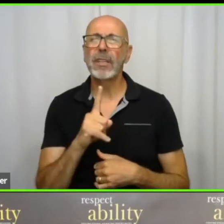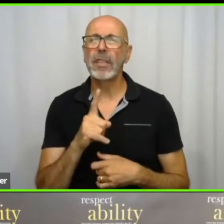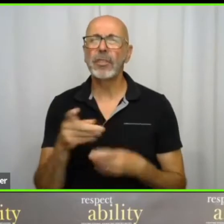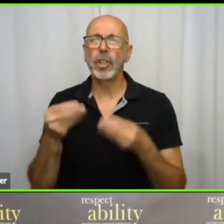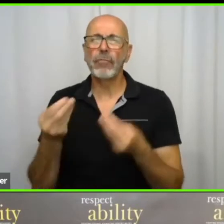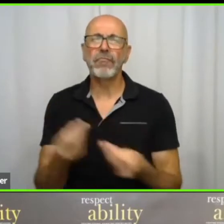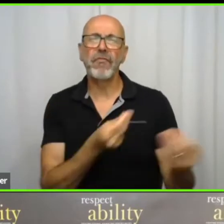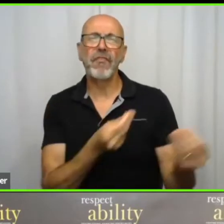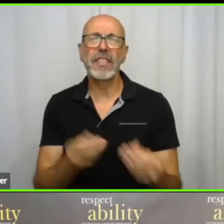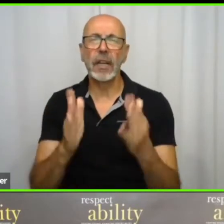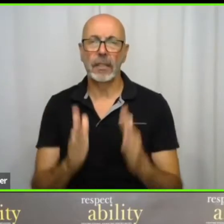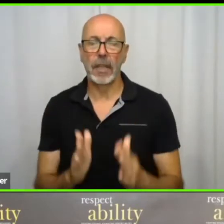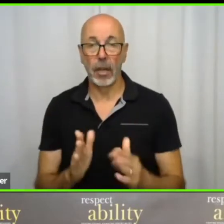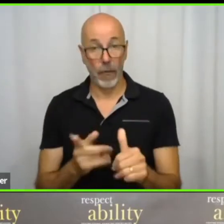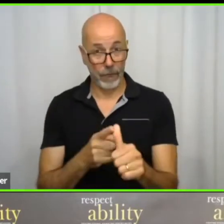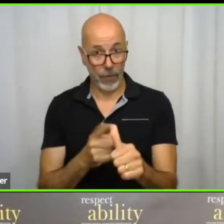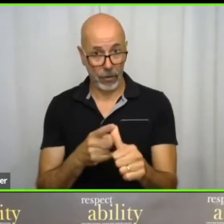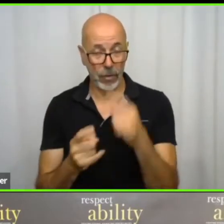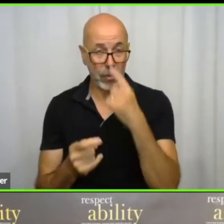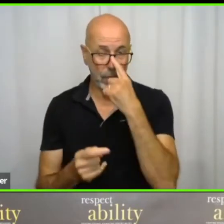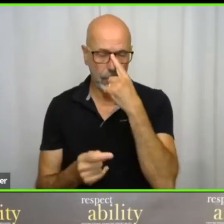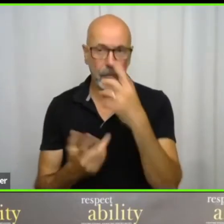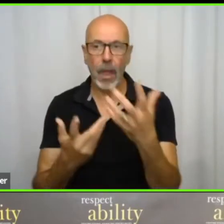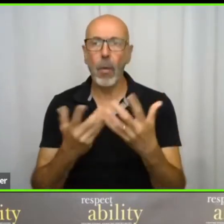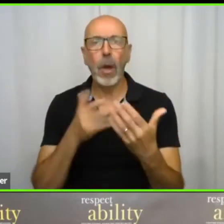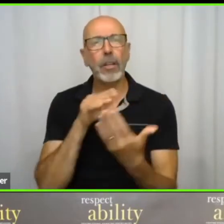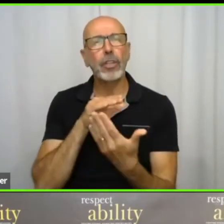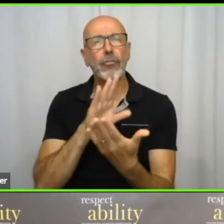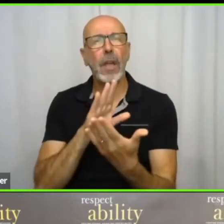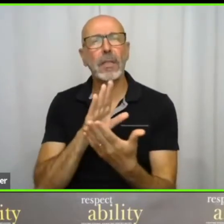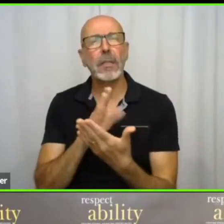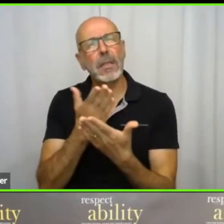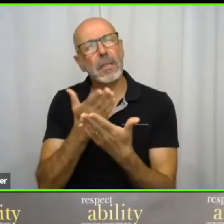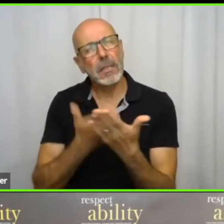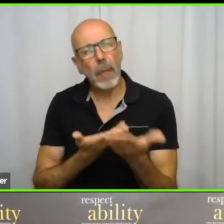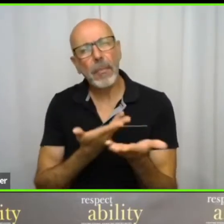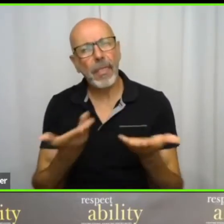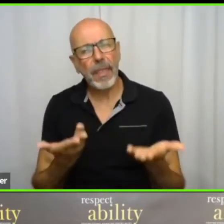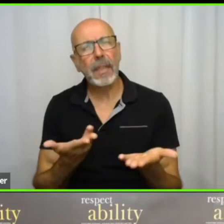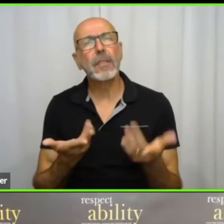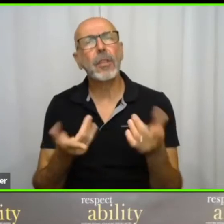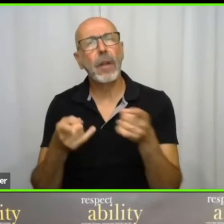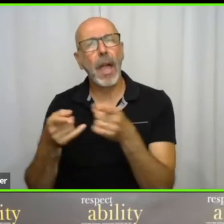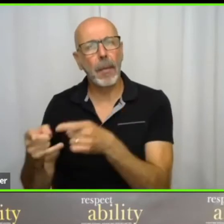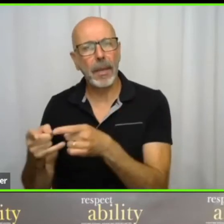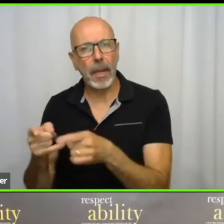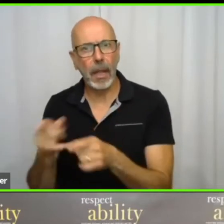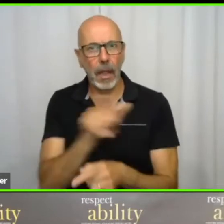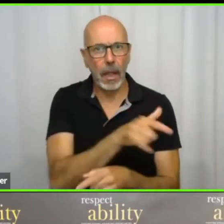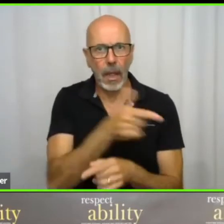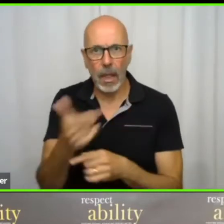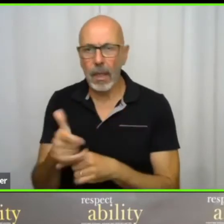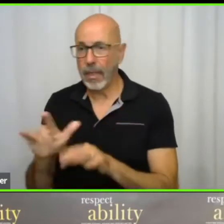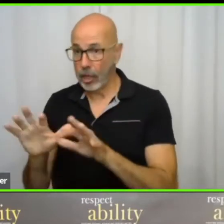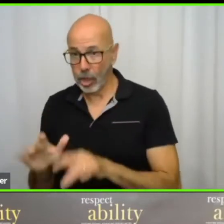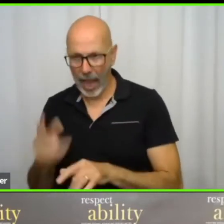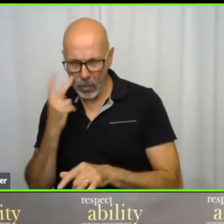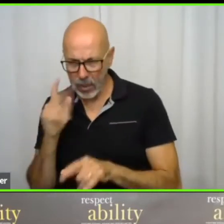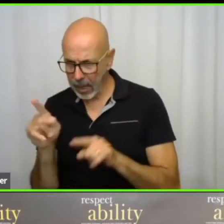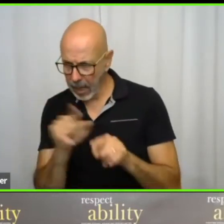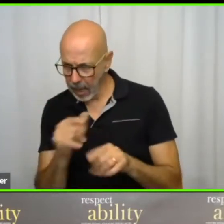want to first address some of what is going currently back and forth in the chat and